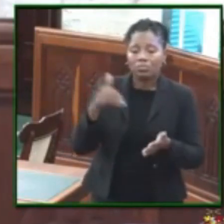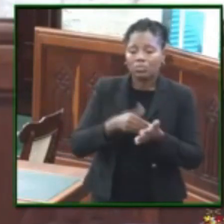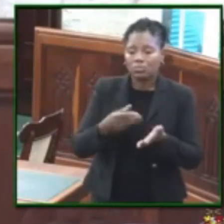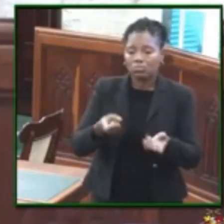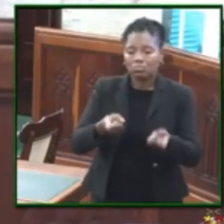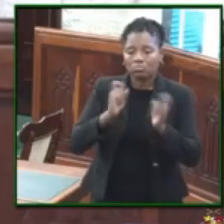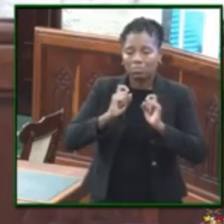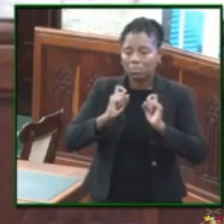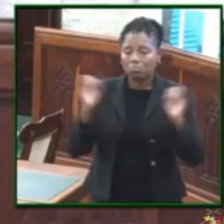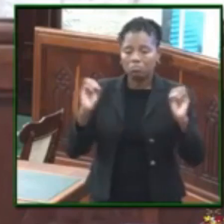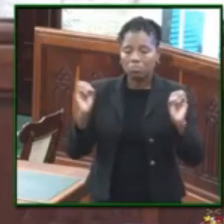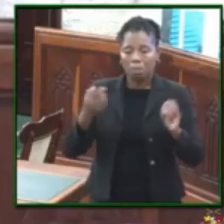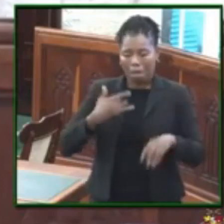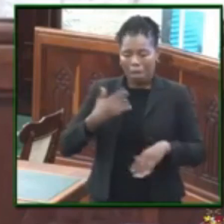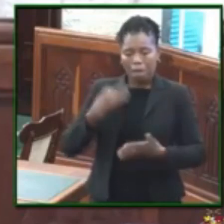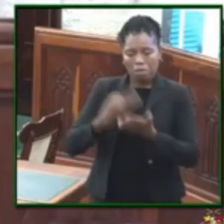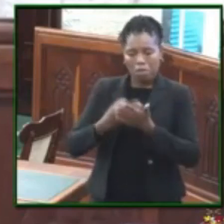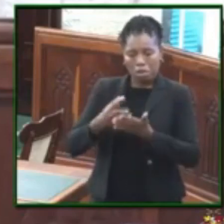financially.